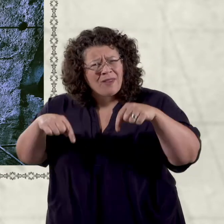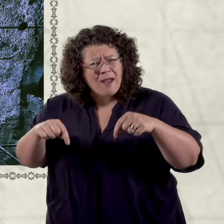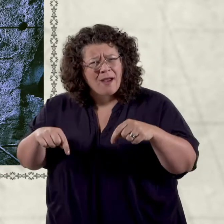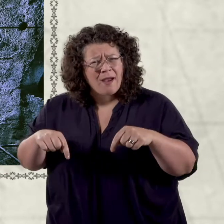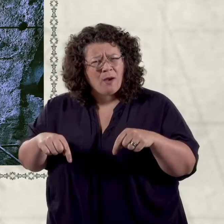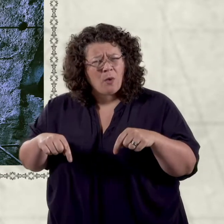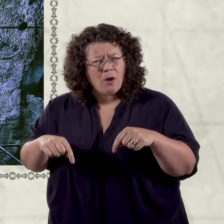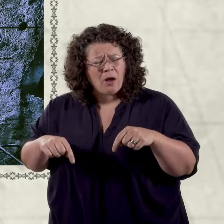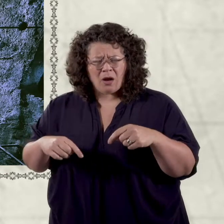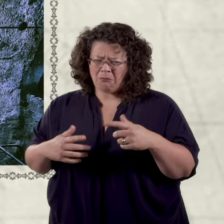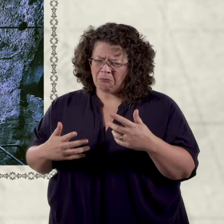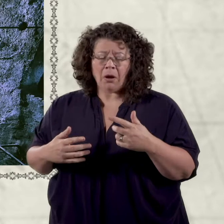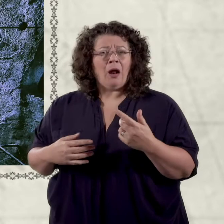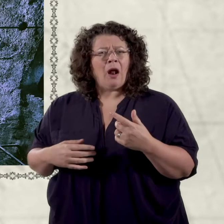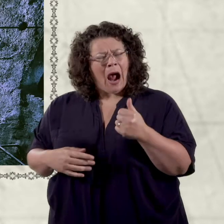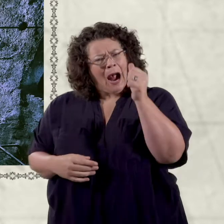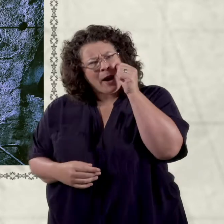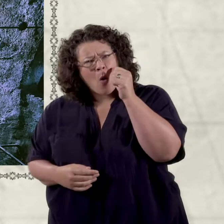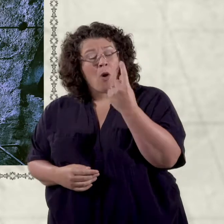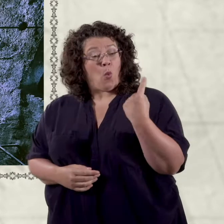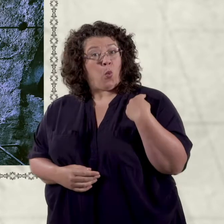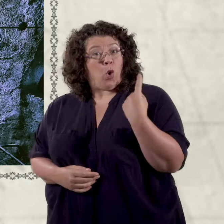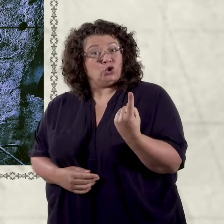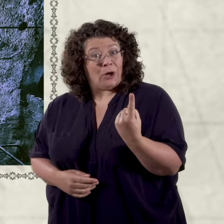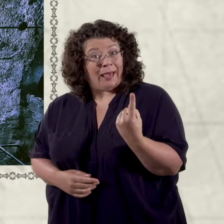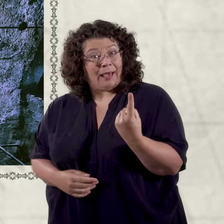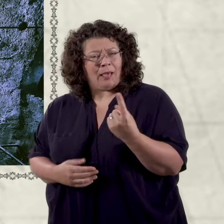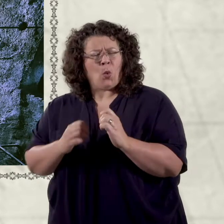worth 12 pence. So that would be